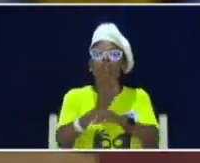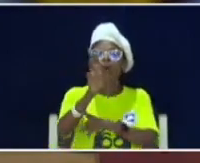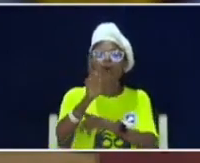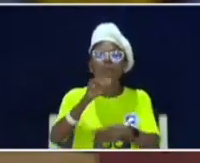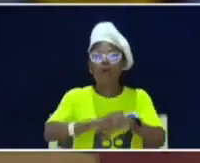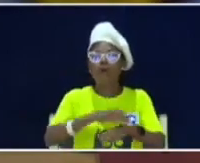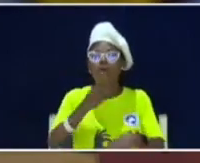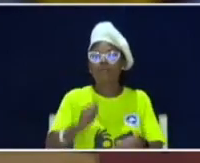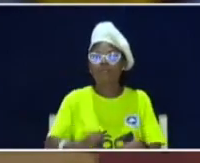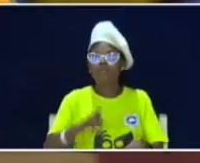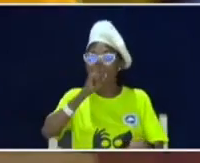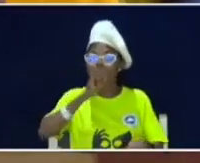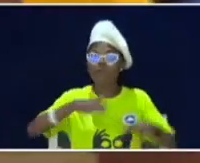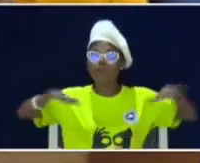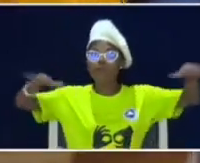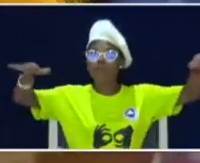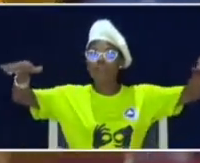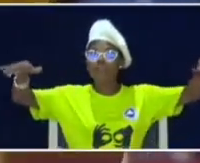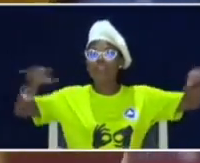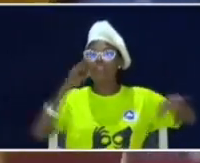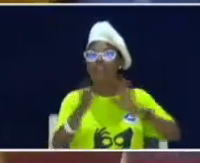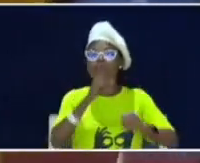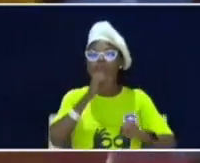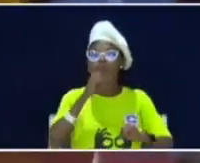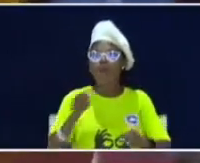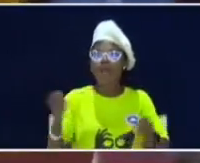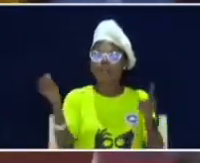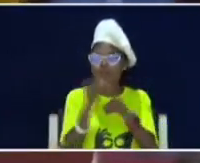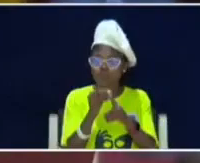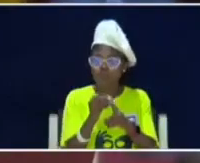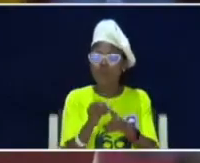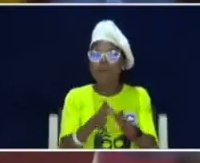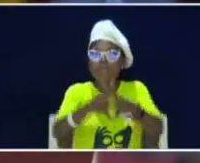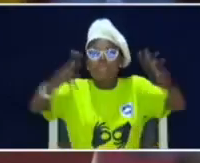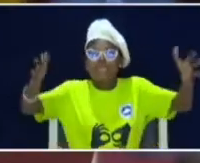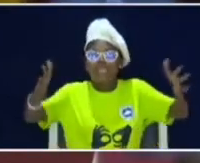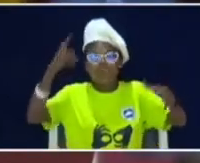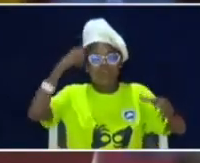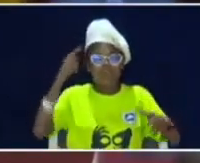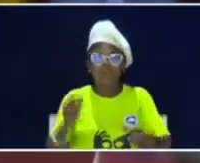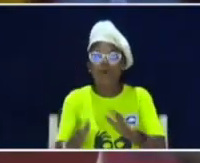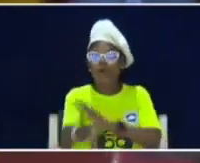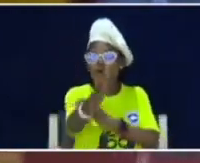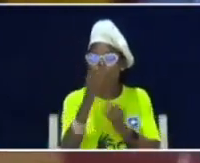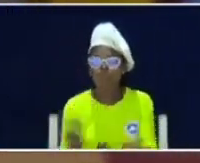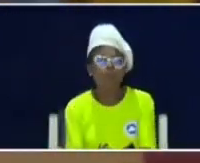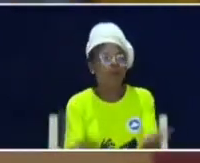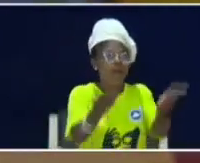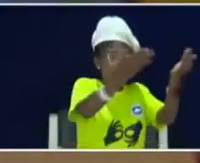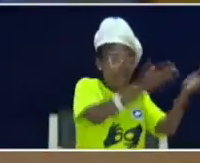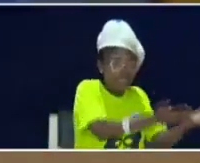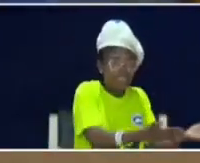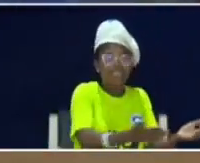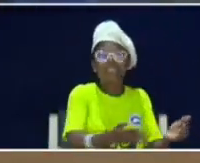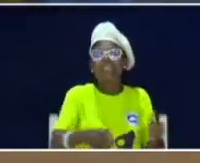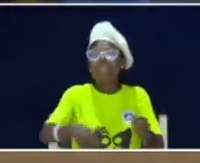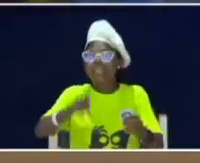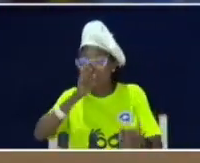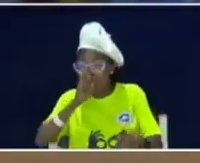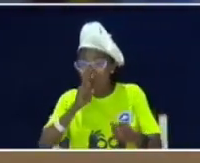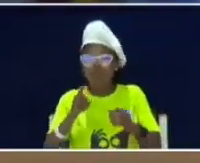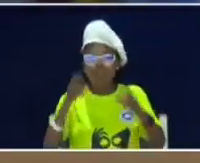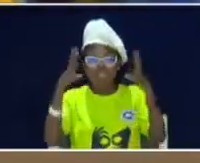humility. If you are too big for God to carry you, eagle's wing experience becomes